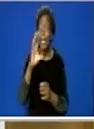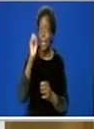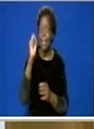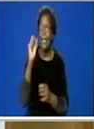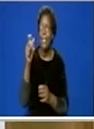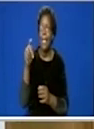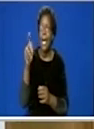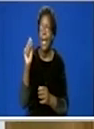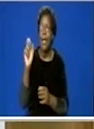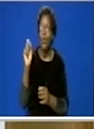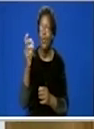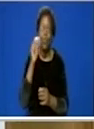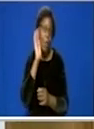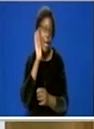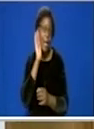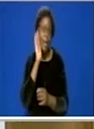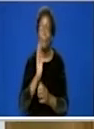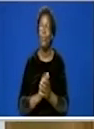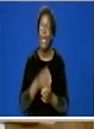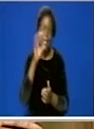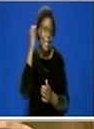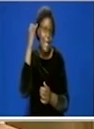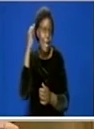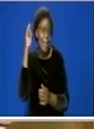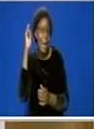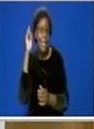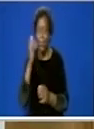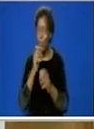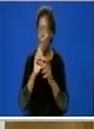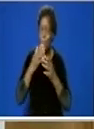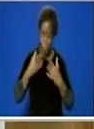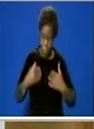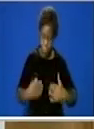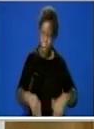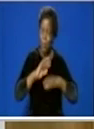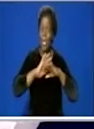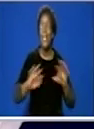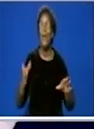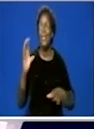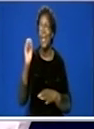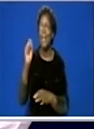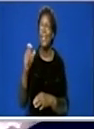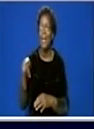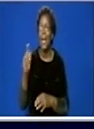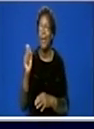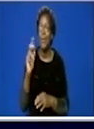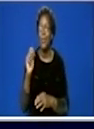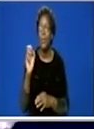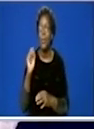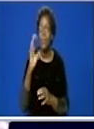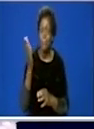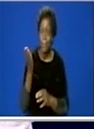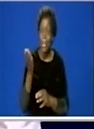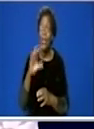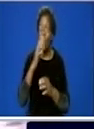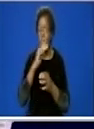brought you here. No. Just imagine your body without a skeleton. Oh, okay. Now when you put it that way, you know, it makes sense. No, I say the skeleton brought me and be